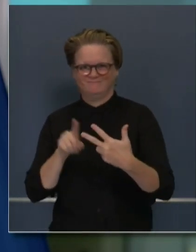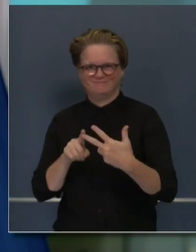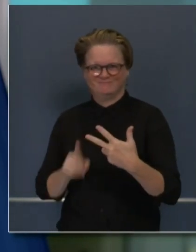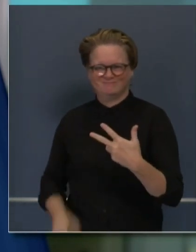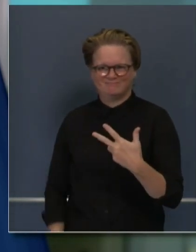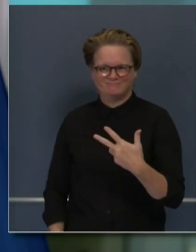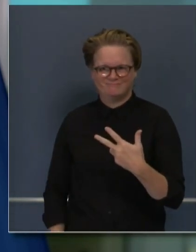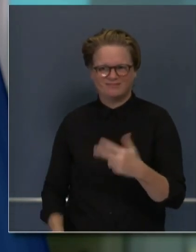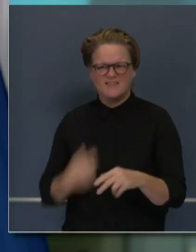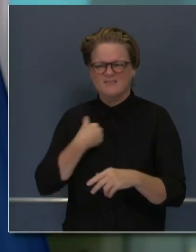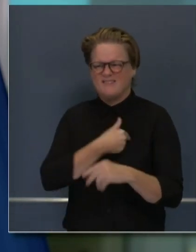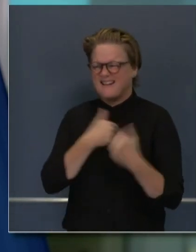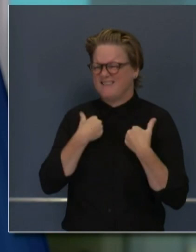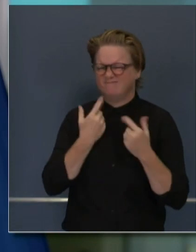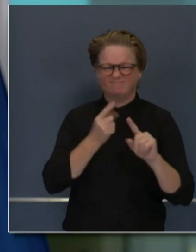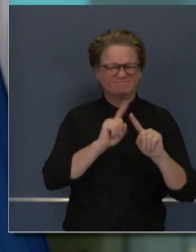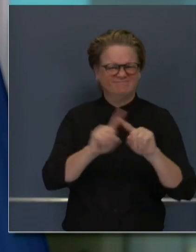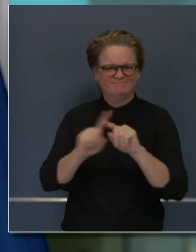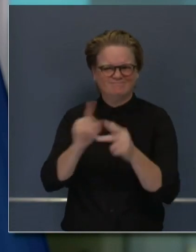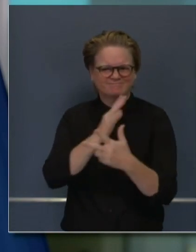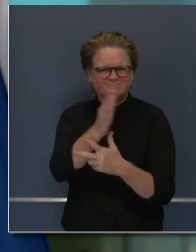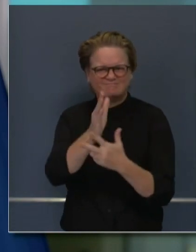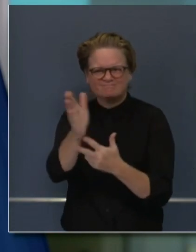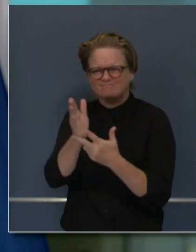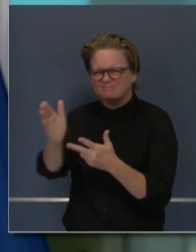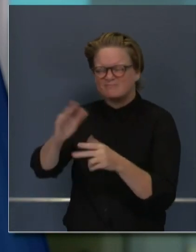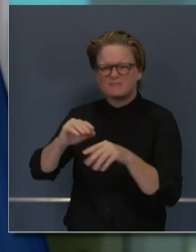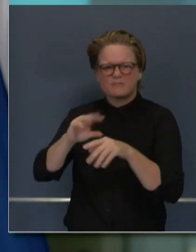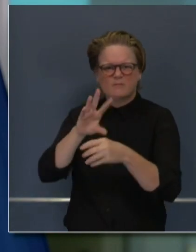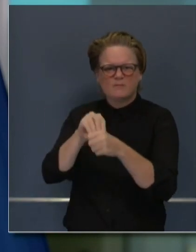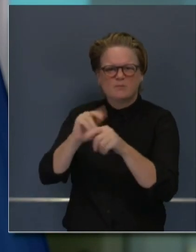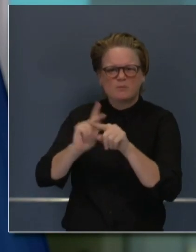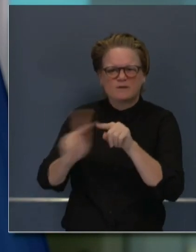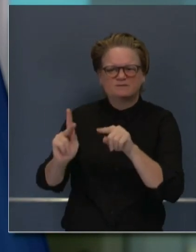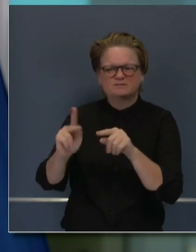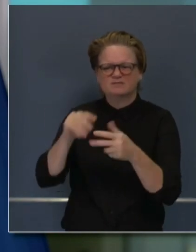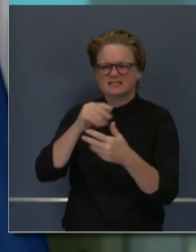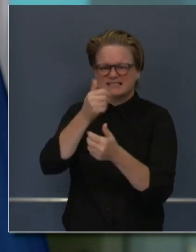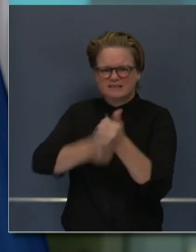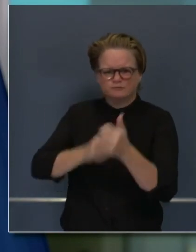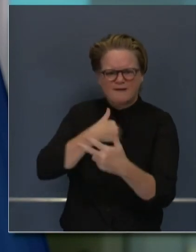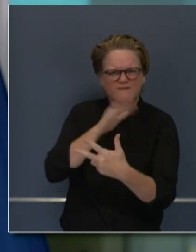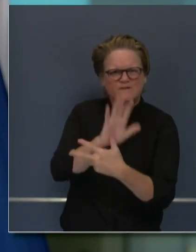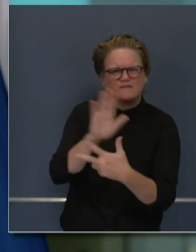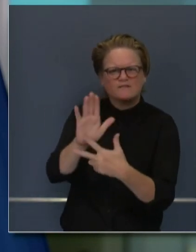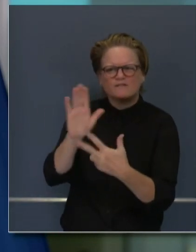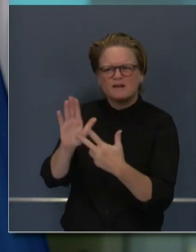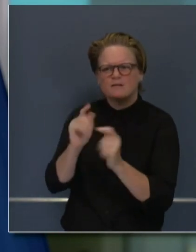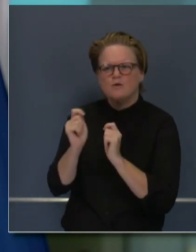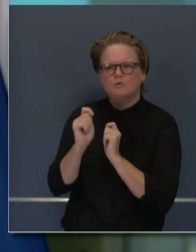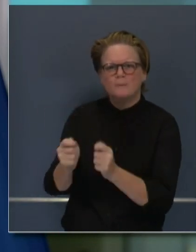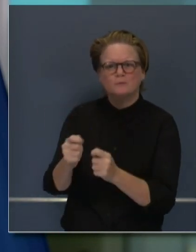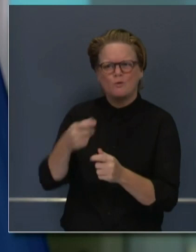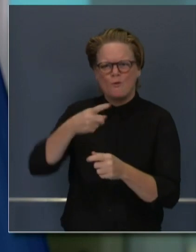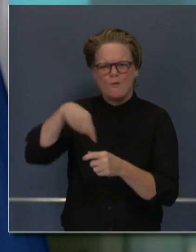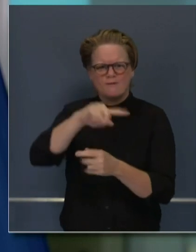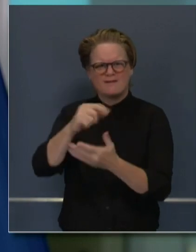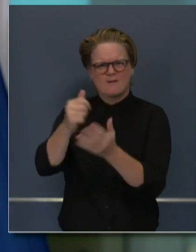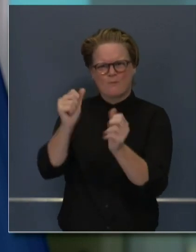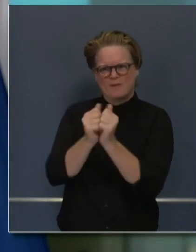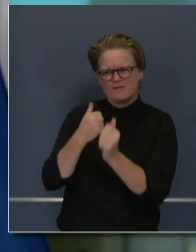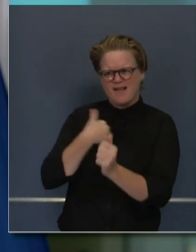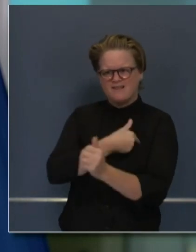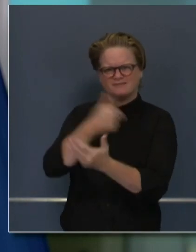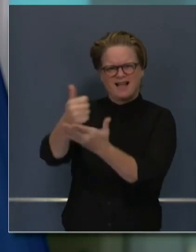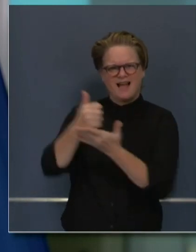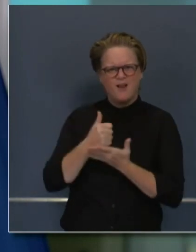California in the healthcare delivery system, in our communities, in our faith-based communities throughout California, to make sure that we're doing